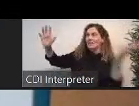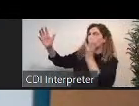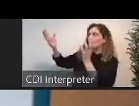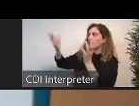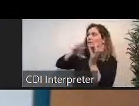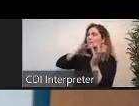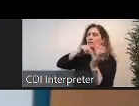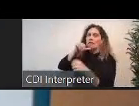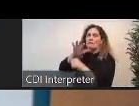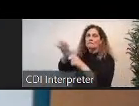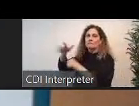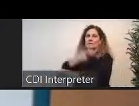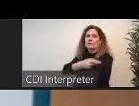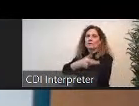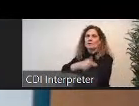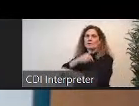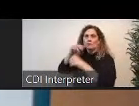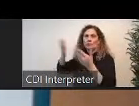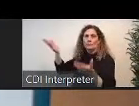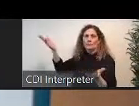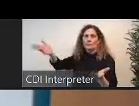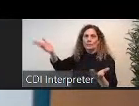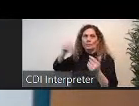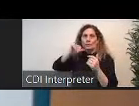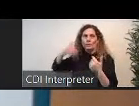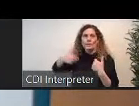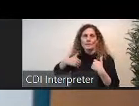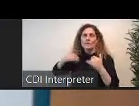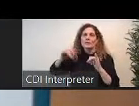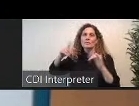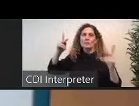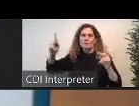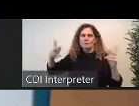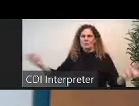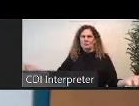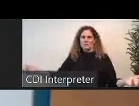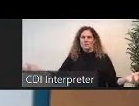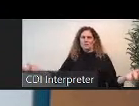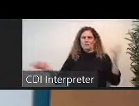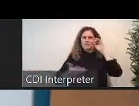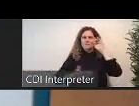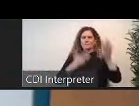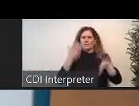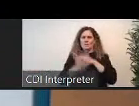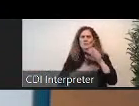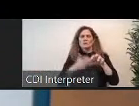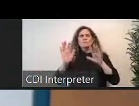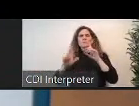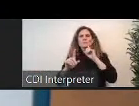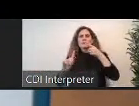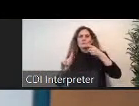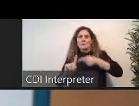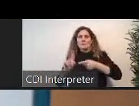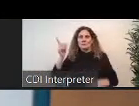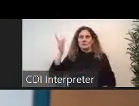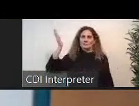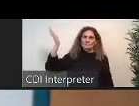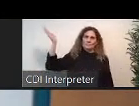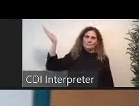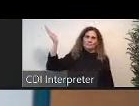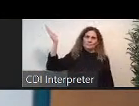and confusion from those residents who are eligible and looking for a vaccine but unable to access it.